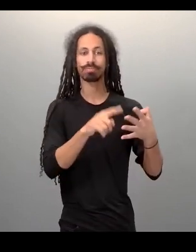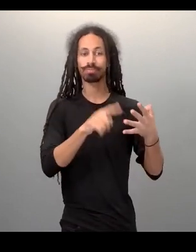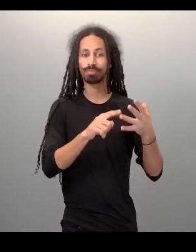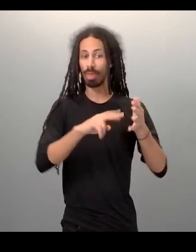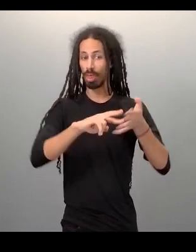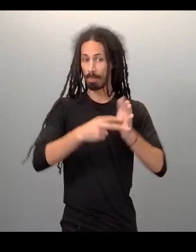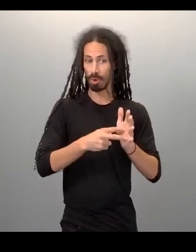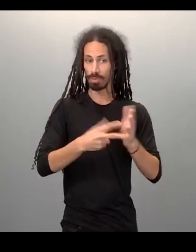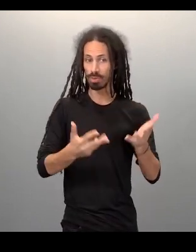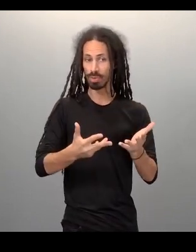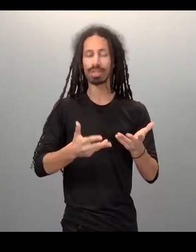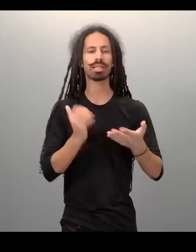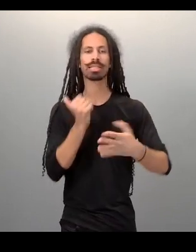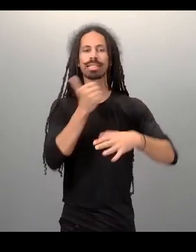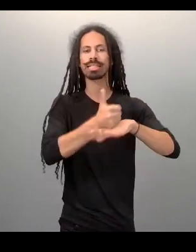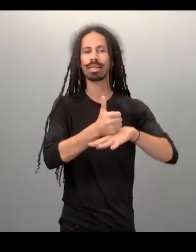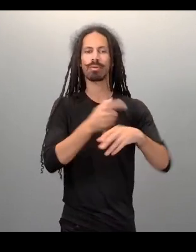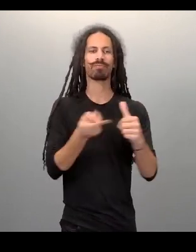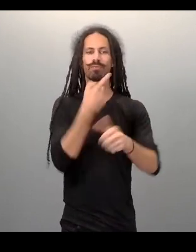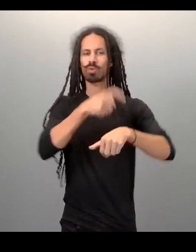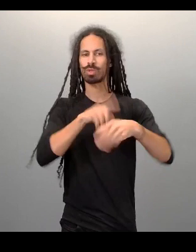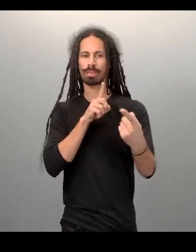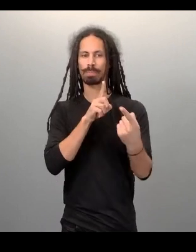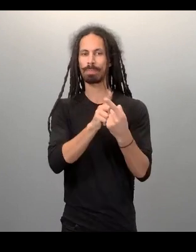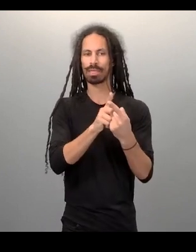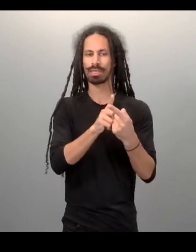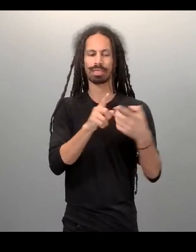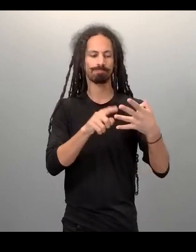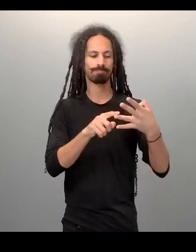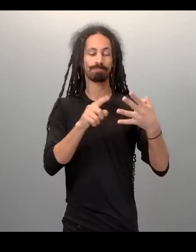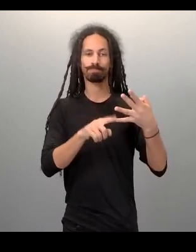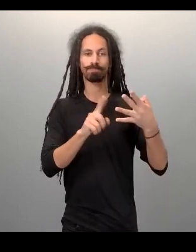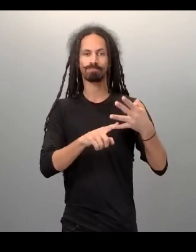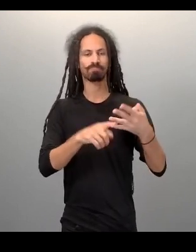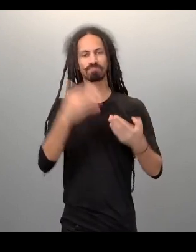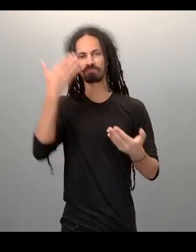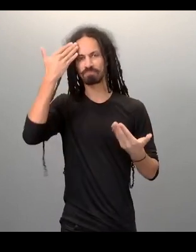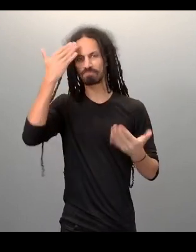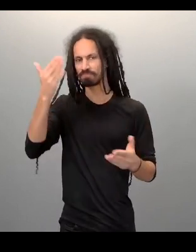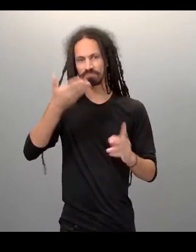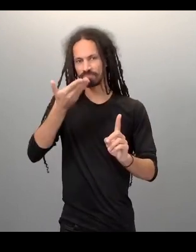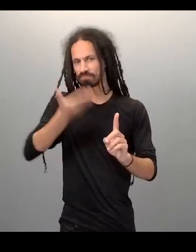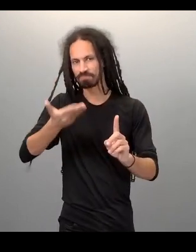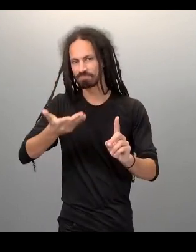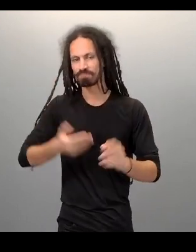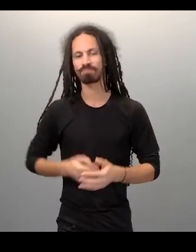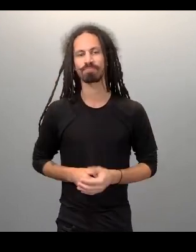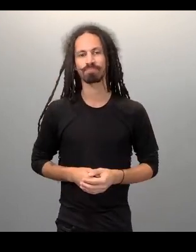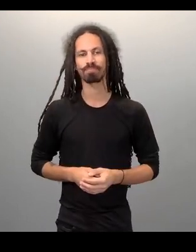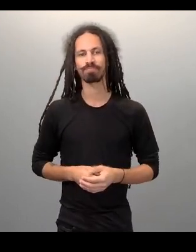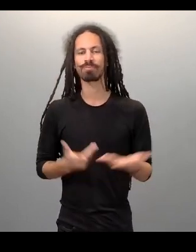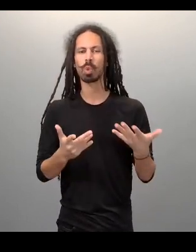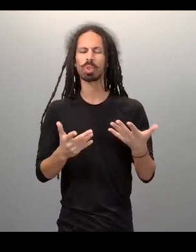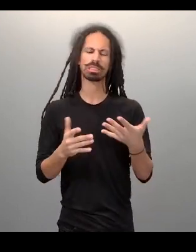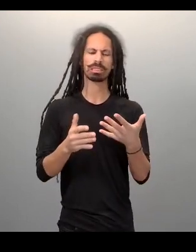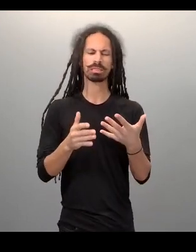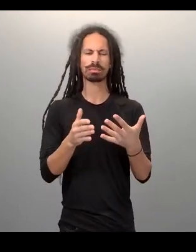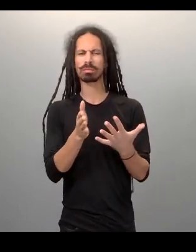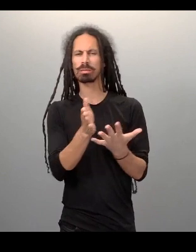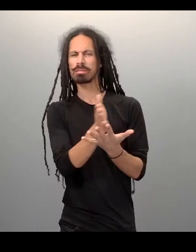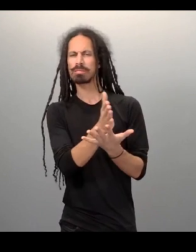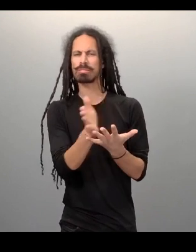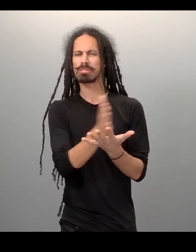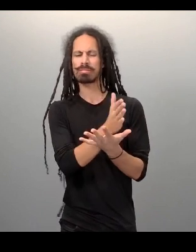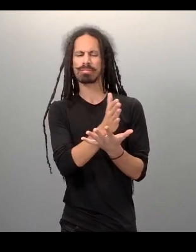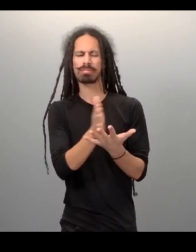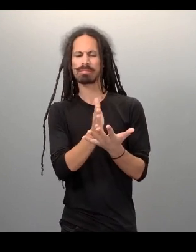meeting, and you likely don't know the coach well. So we've ranked it in the middle here because it's